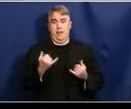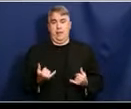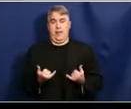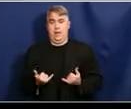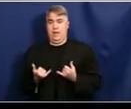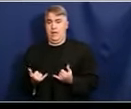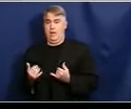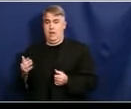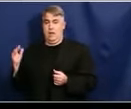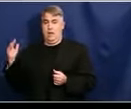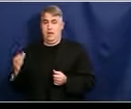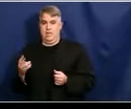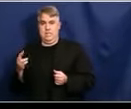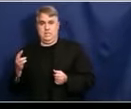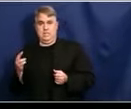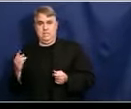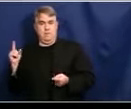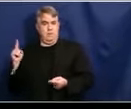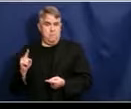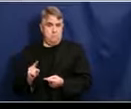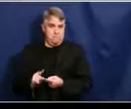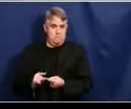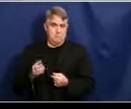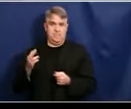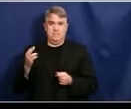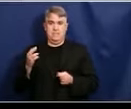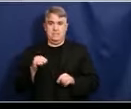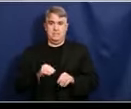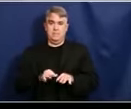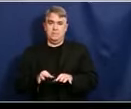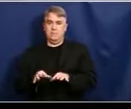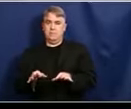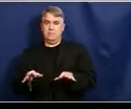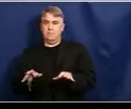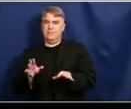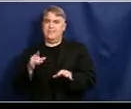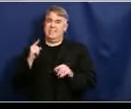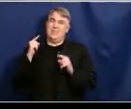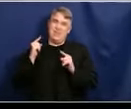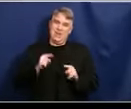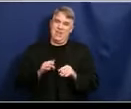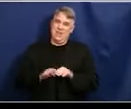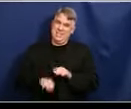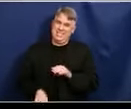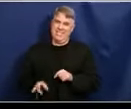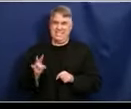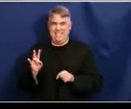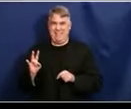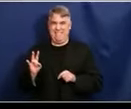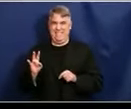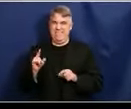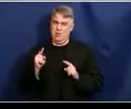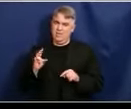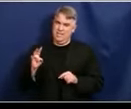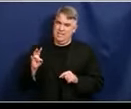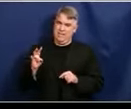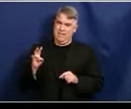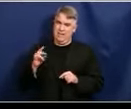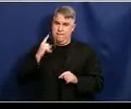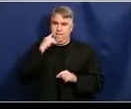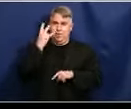16. The threshold is to see no more than 7 outbreaks in the past 7 days. So we